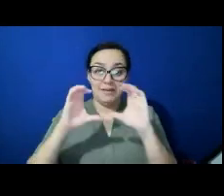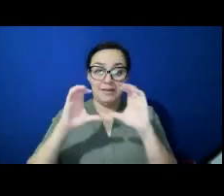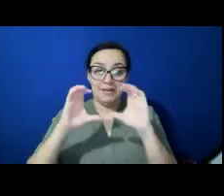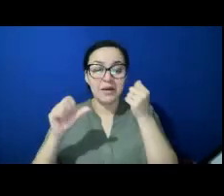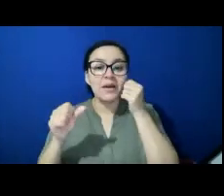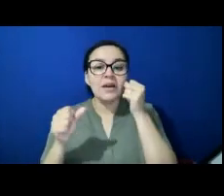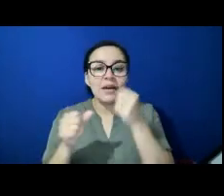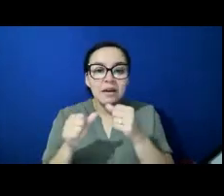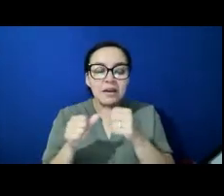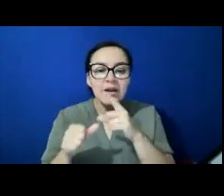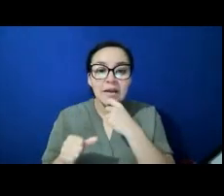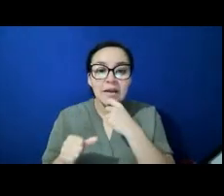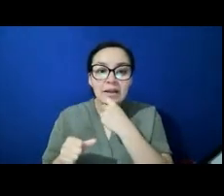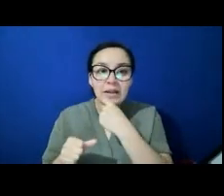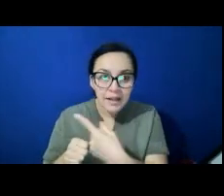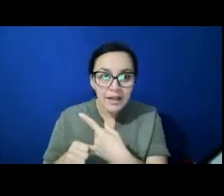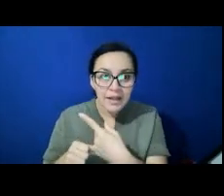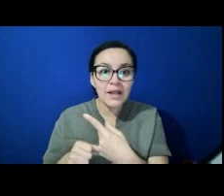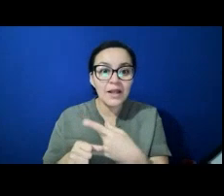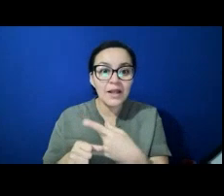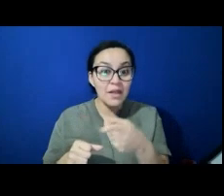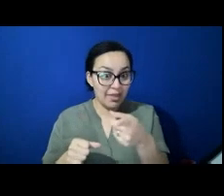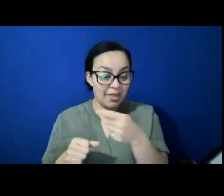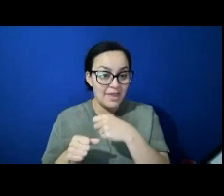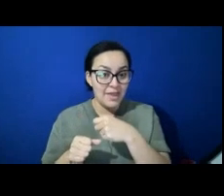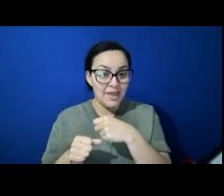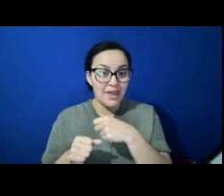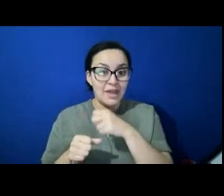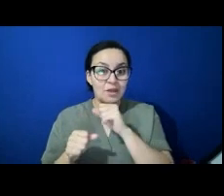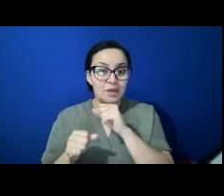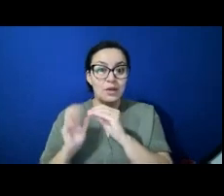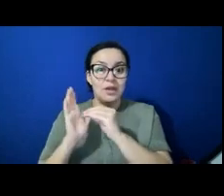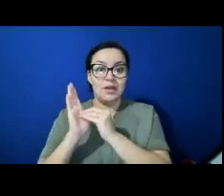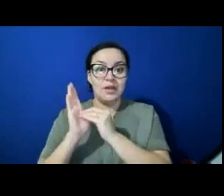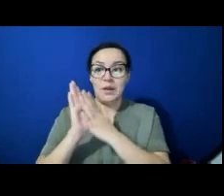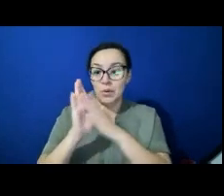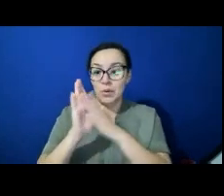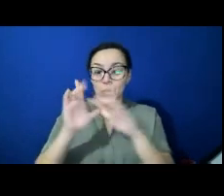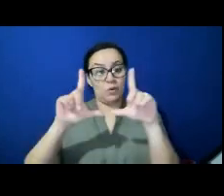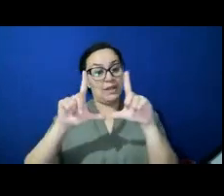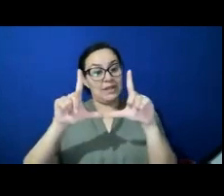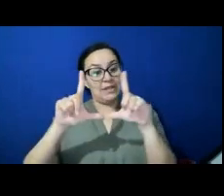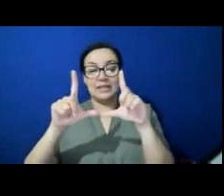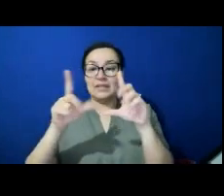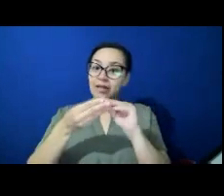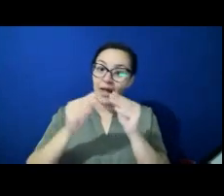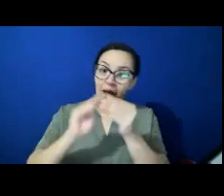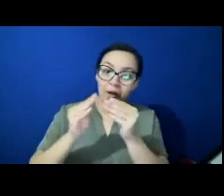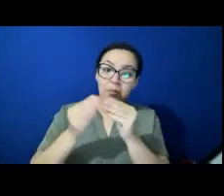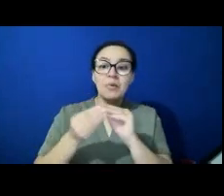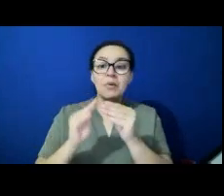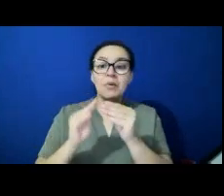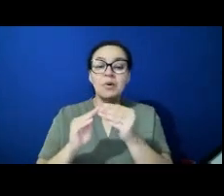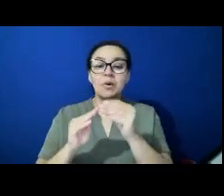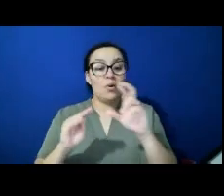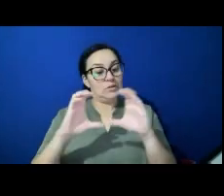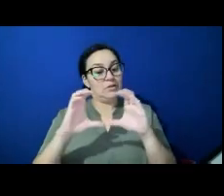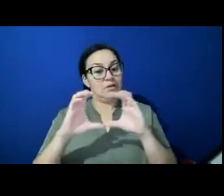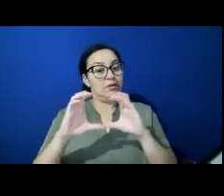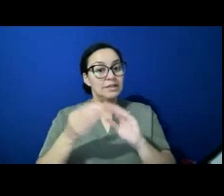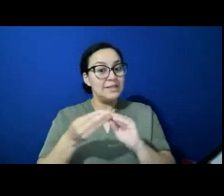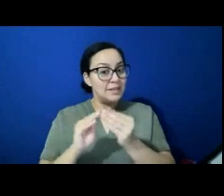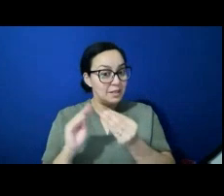había un certificate. And remember renglón en that el I que podía mentioned poner su that número there was a de space where licencia o you de could número de certificado input your profesional? Y es license porque